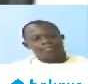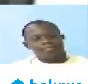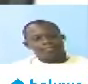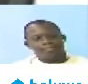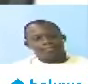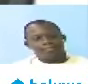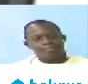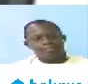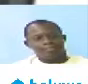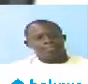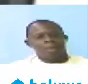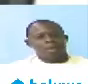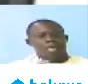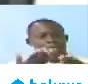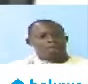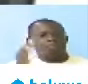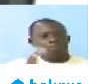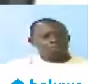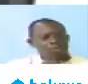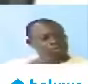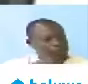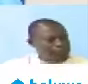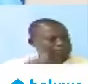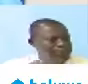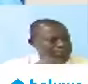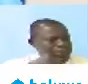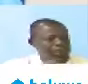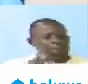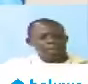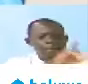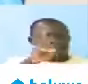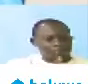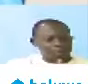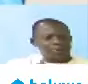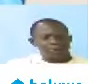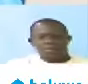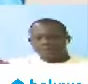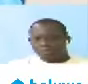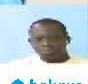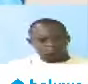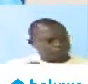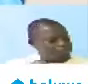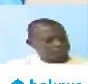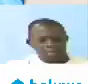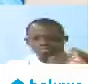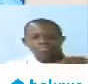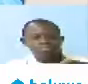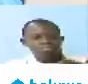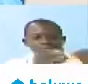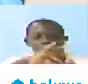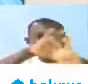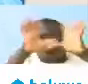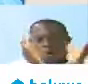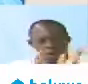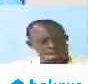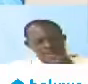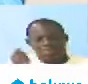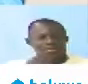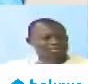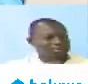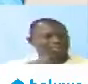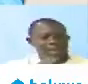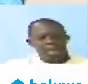look at Marlinga Lakube. Even during those training in those bases, still they are responsible for all of that training